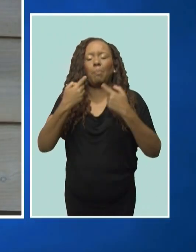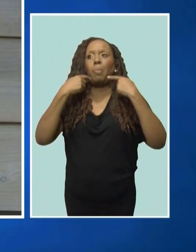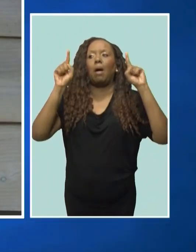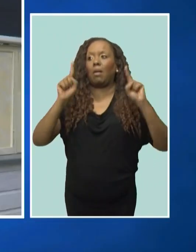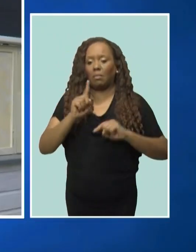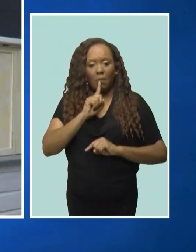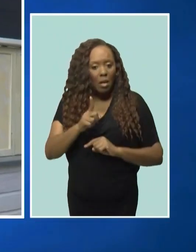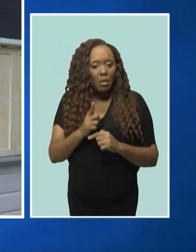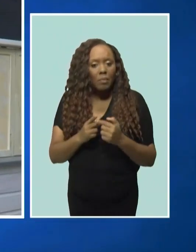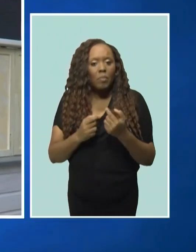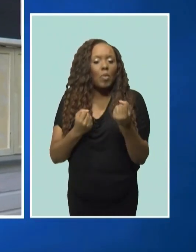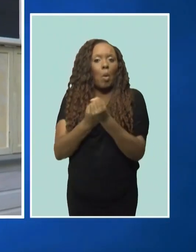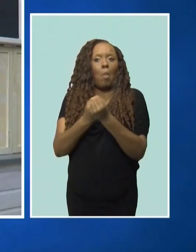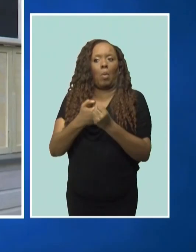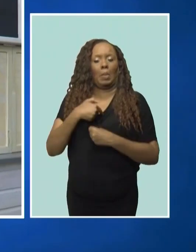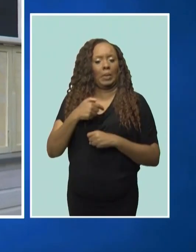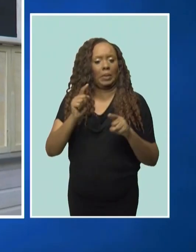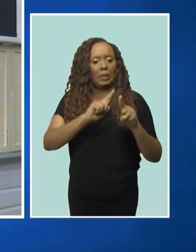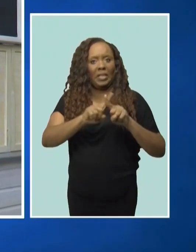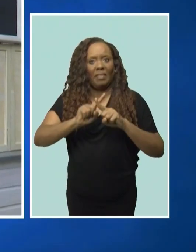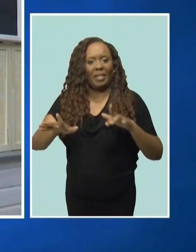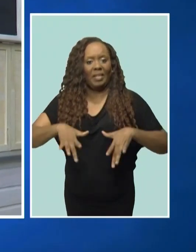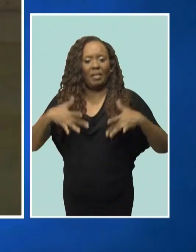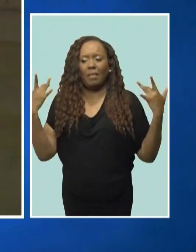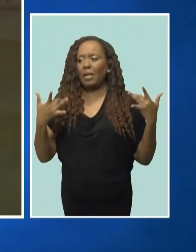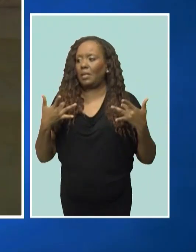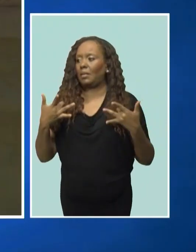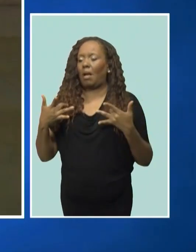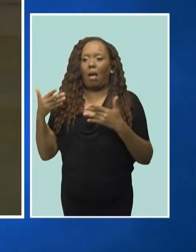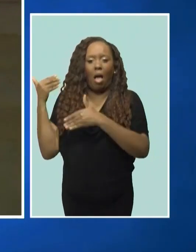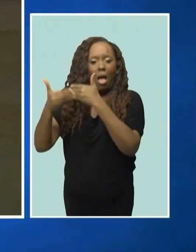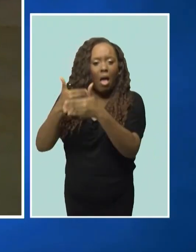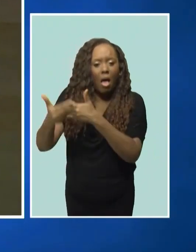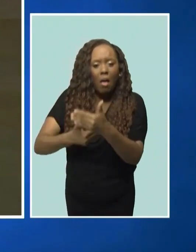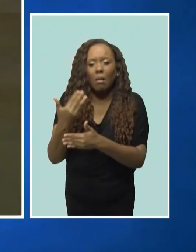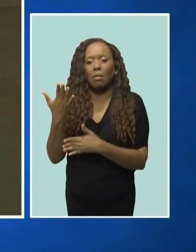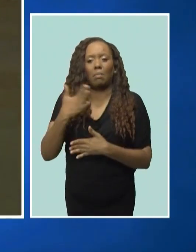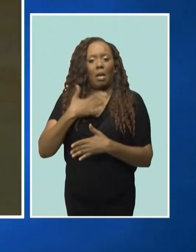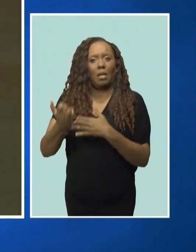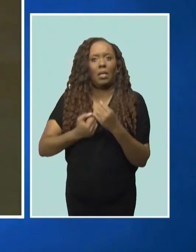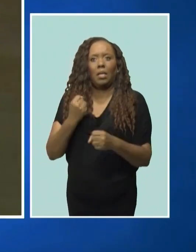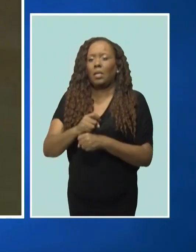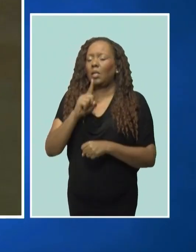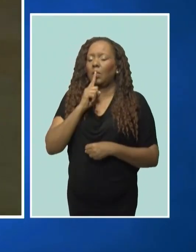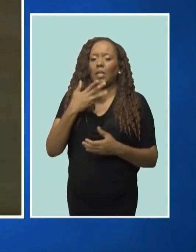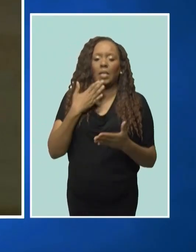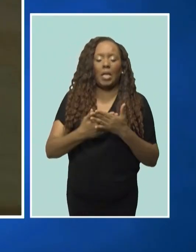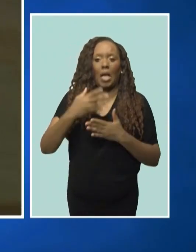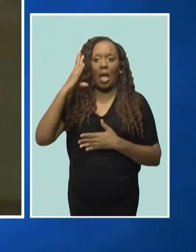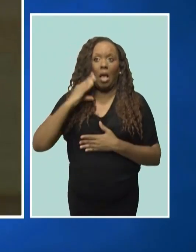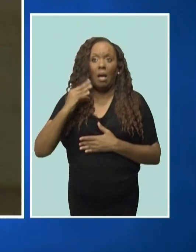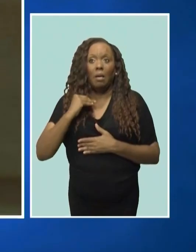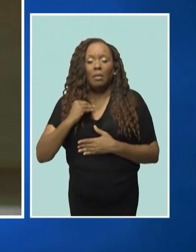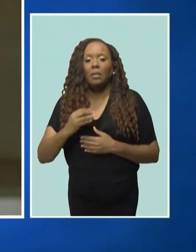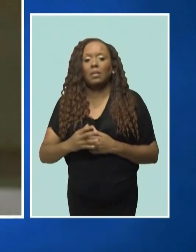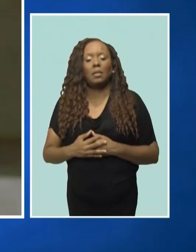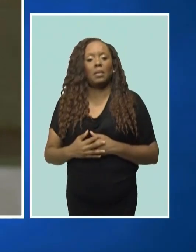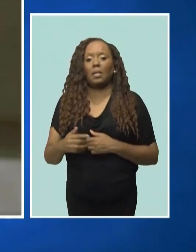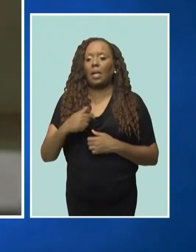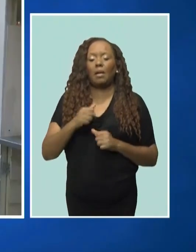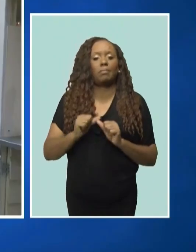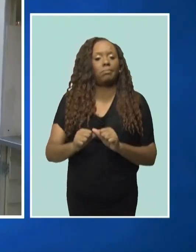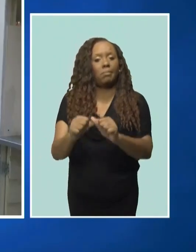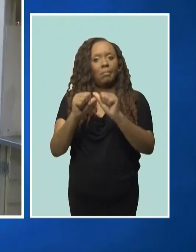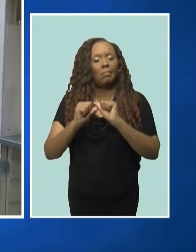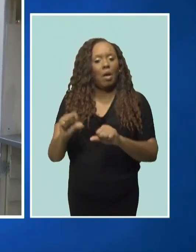me for different events throughout the year, and it's been a good ride with them. I think that, and I won't stop working with them. I'll